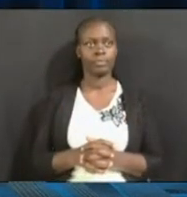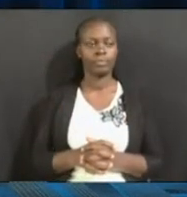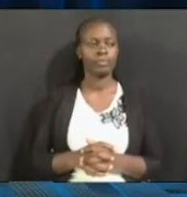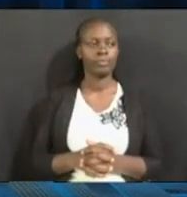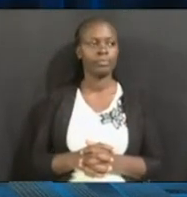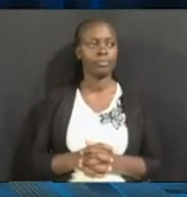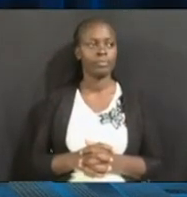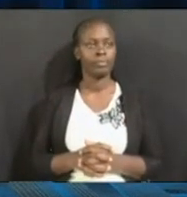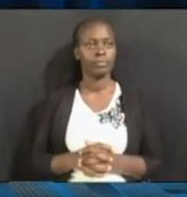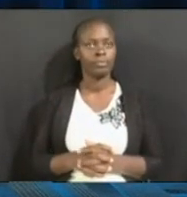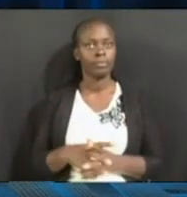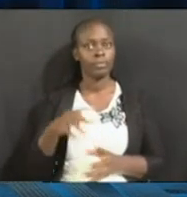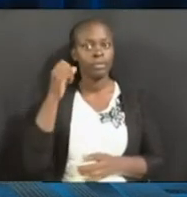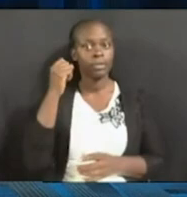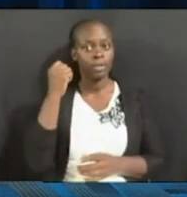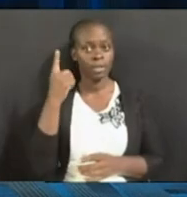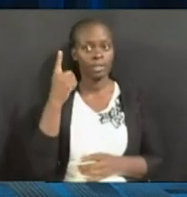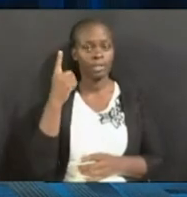Did you get it?